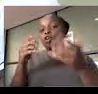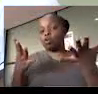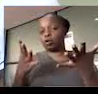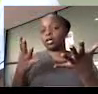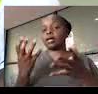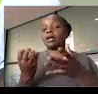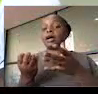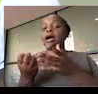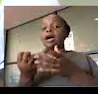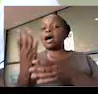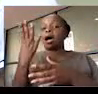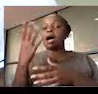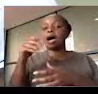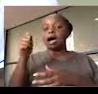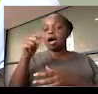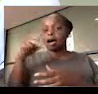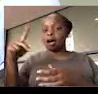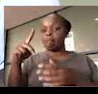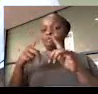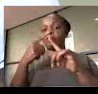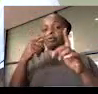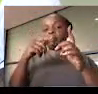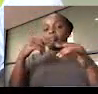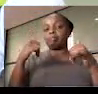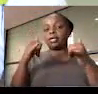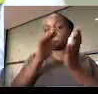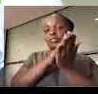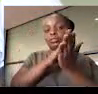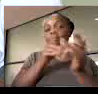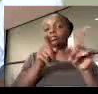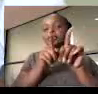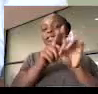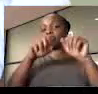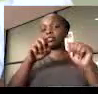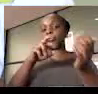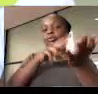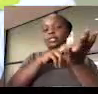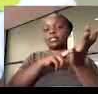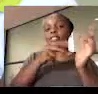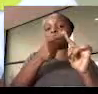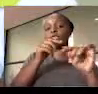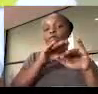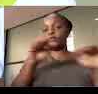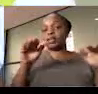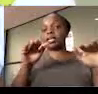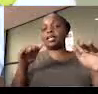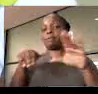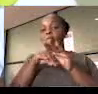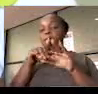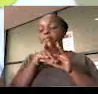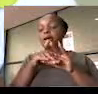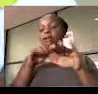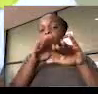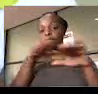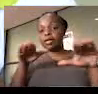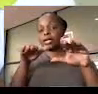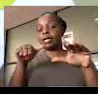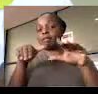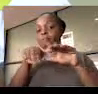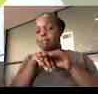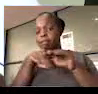the remaining details. The second way of registration, or the third, is through app. You can go to Google Play